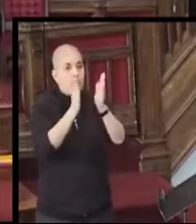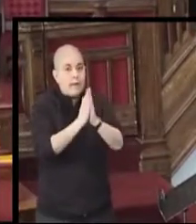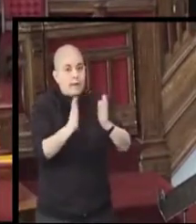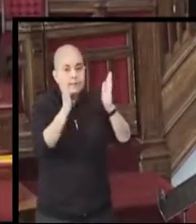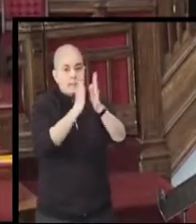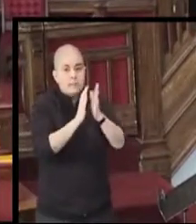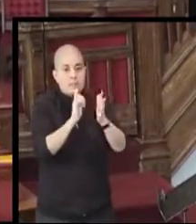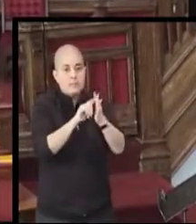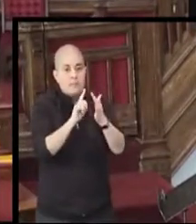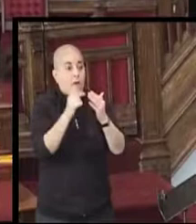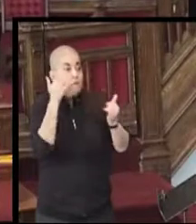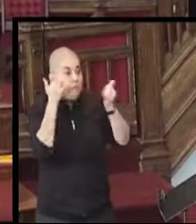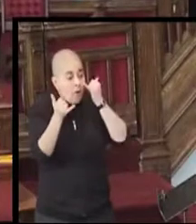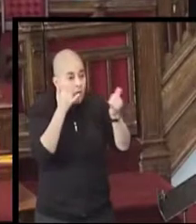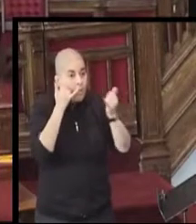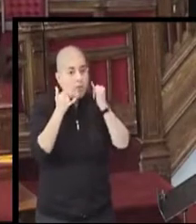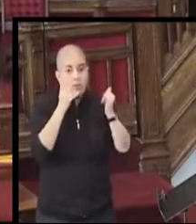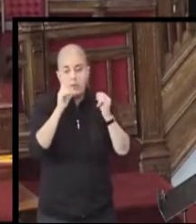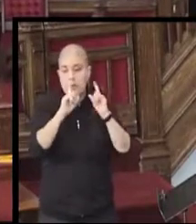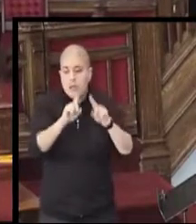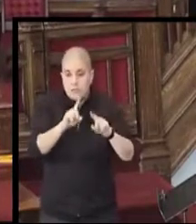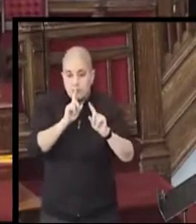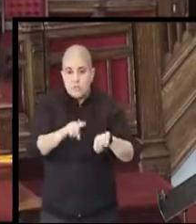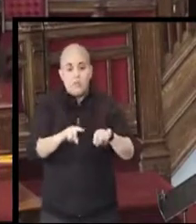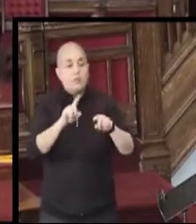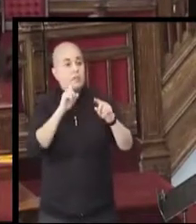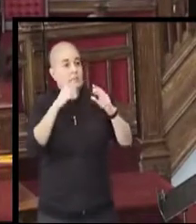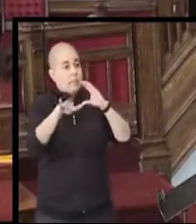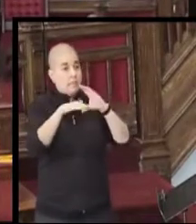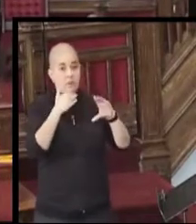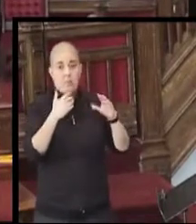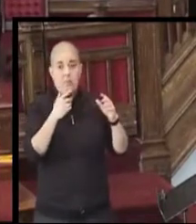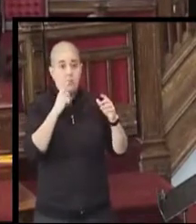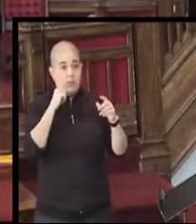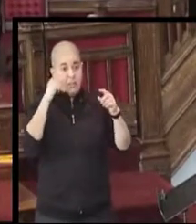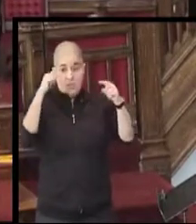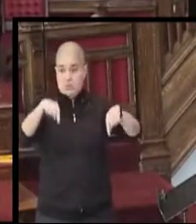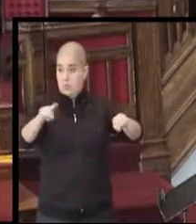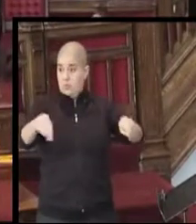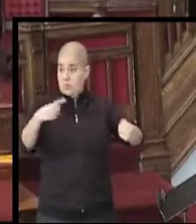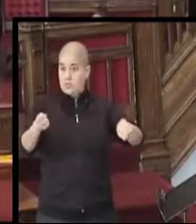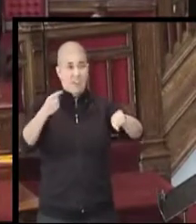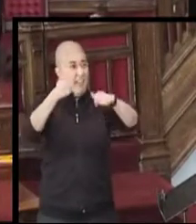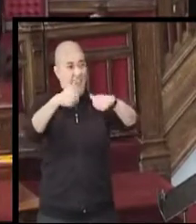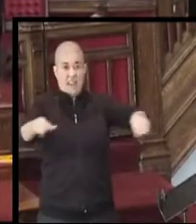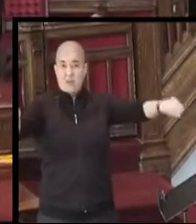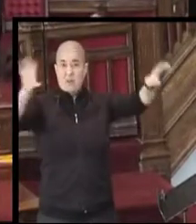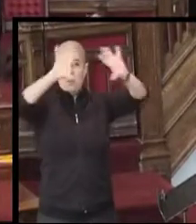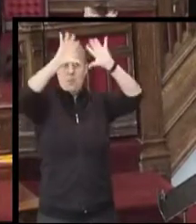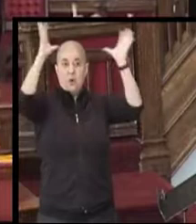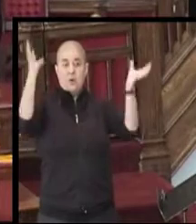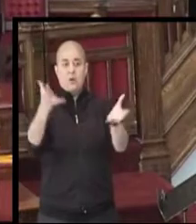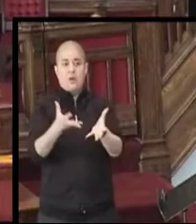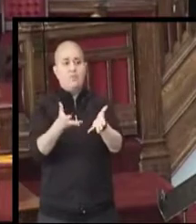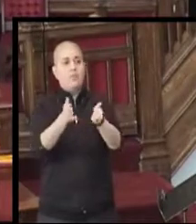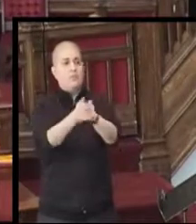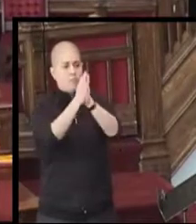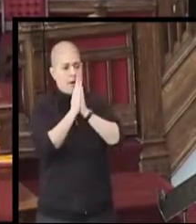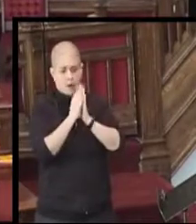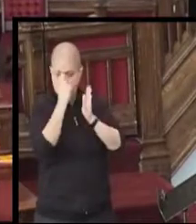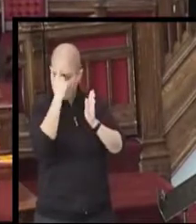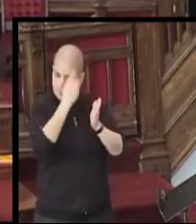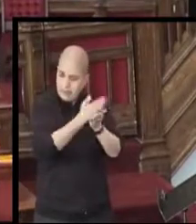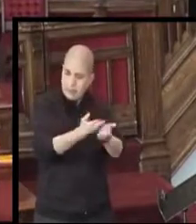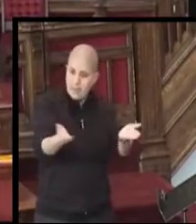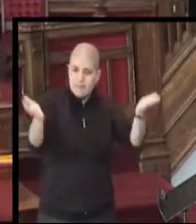emails, not just from people who come here to worship, but literally emails from people around the world. And so we ask that you hold them in your prayers. If you want to